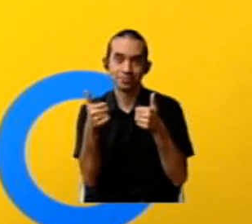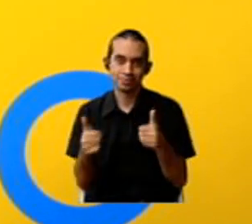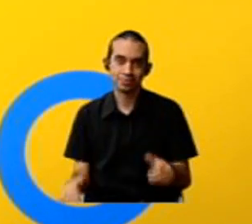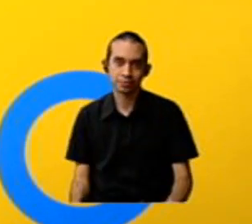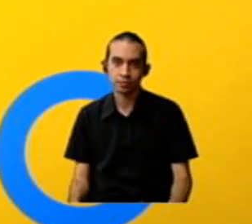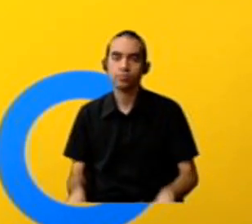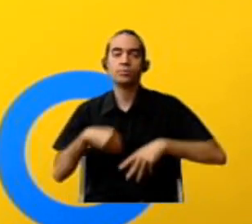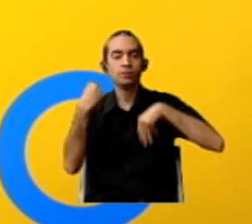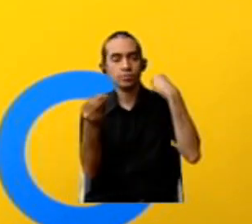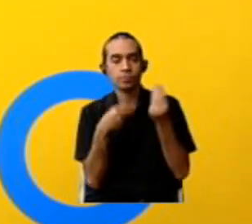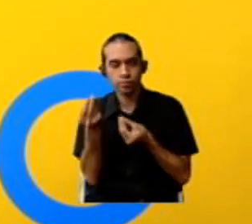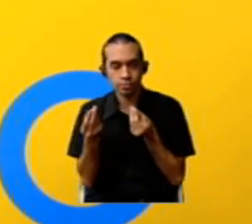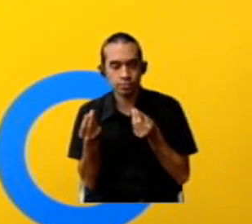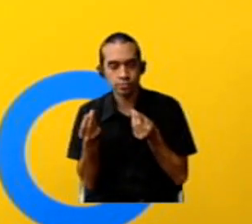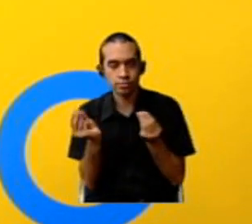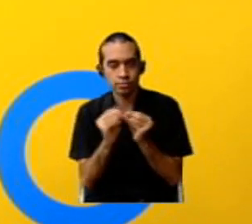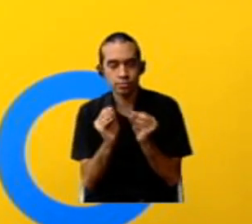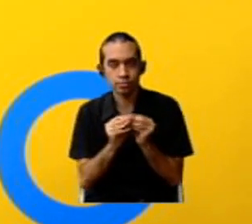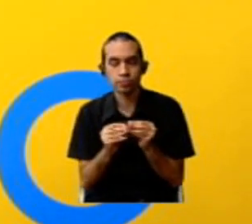else, Charlie?